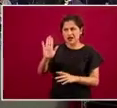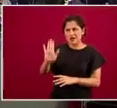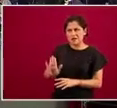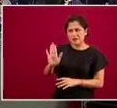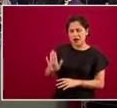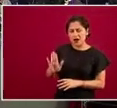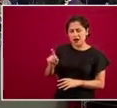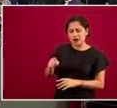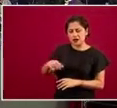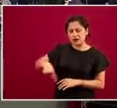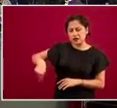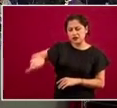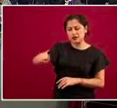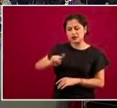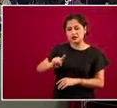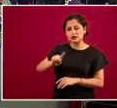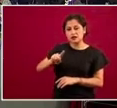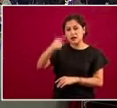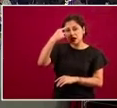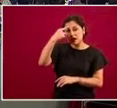in technical